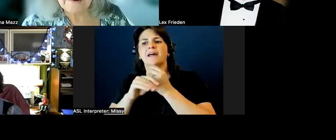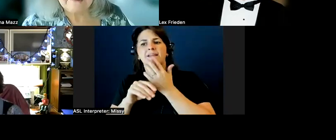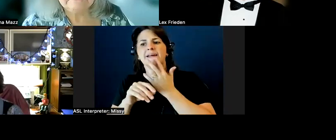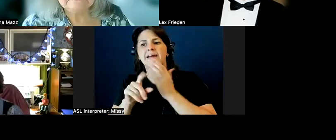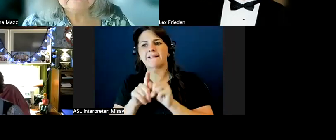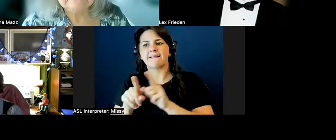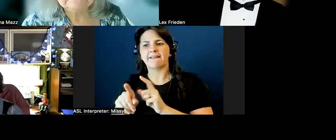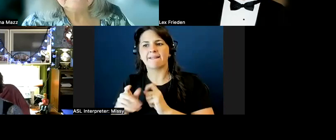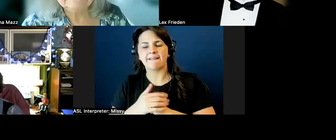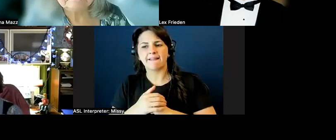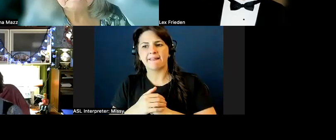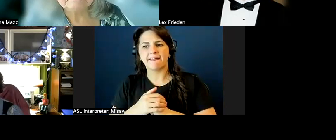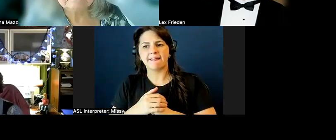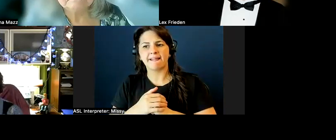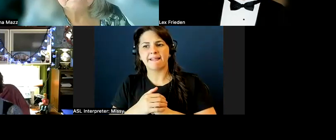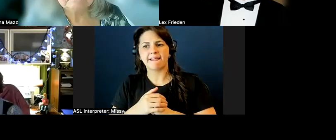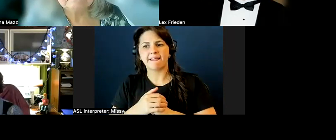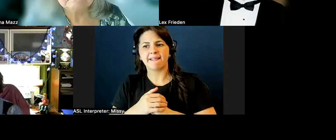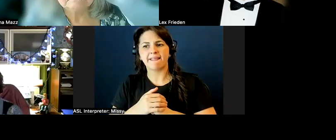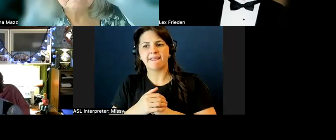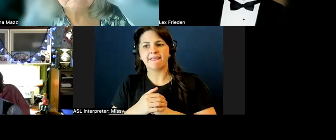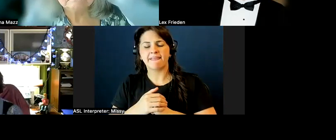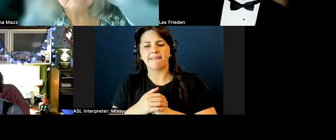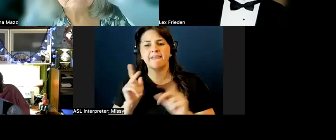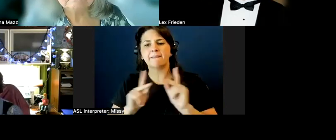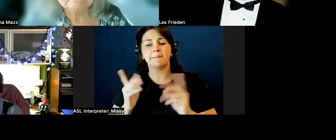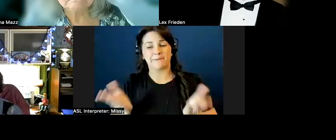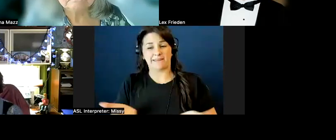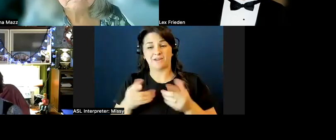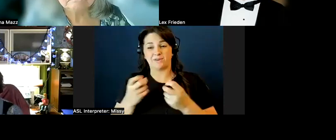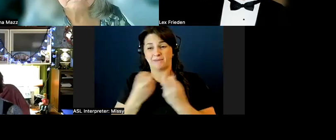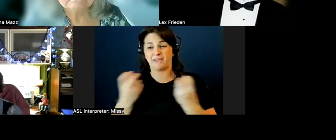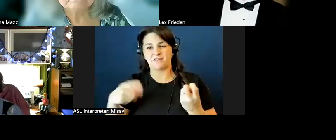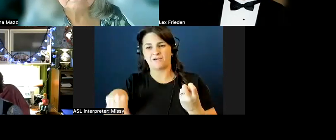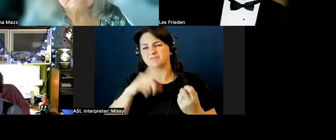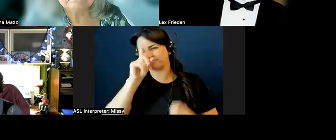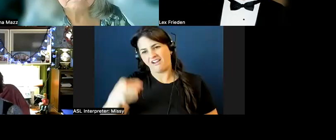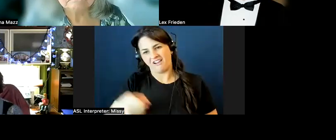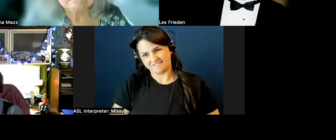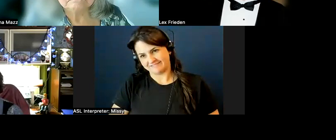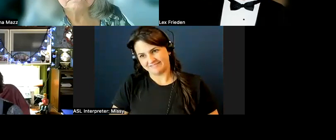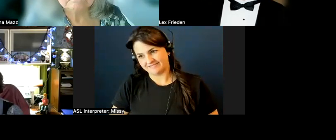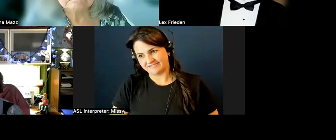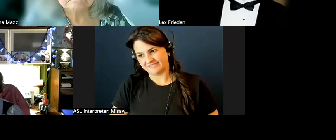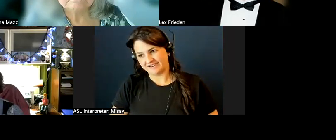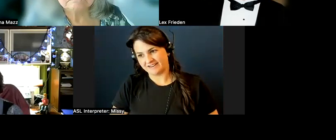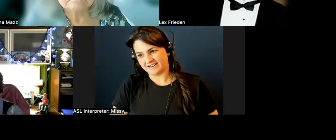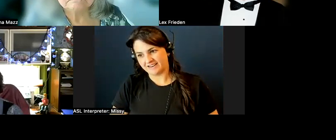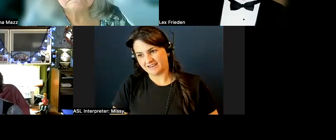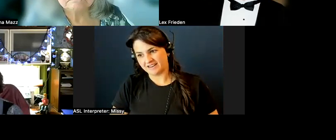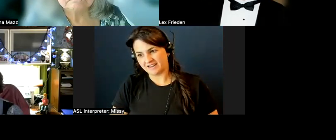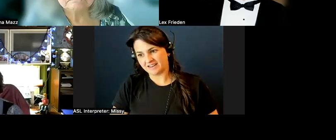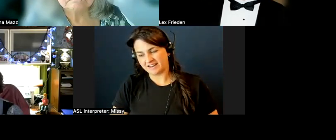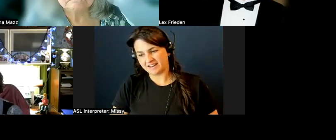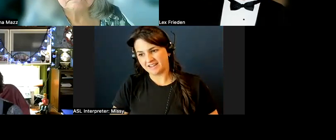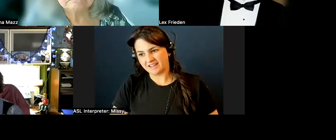that the people on this call are smart people. They are people committed to